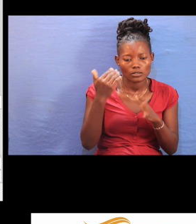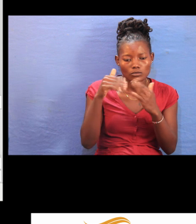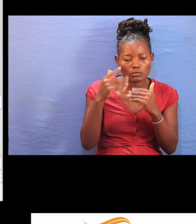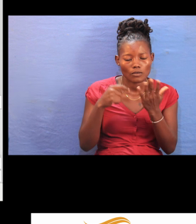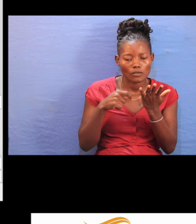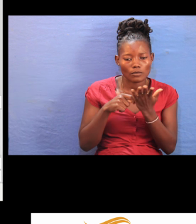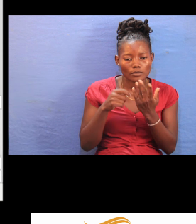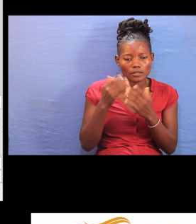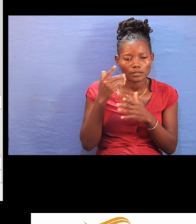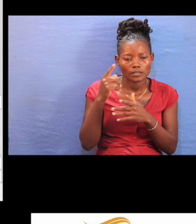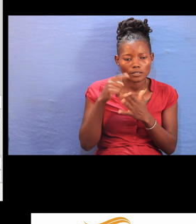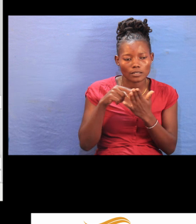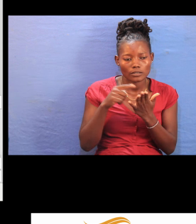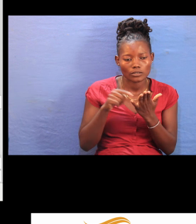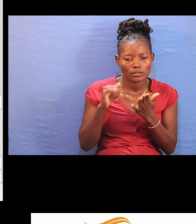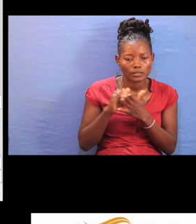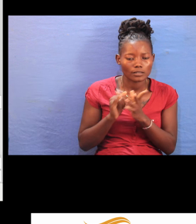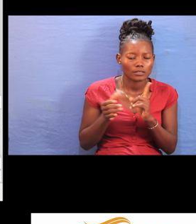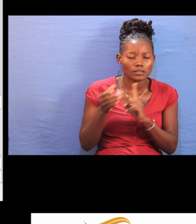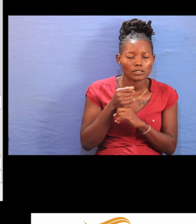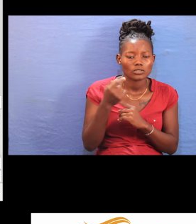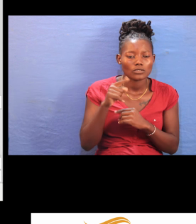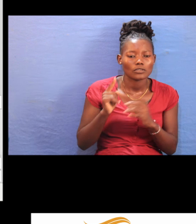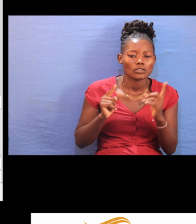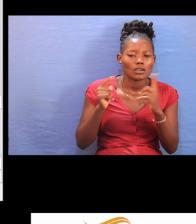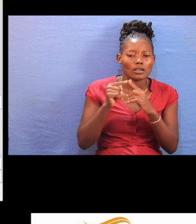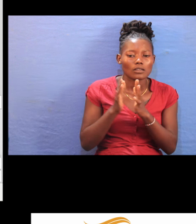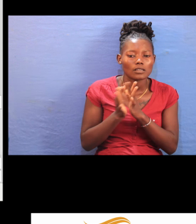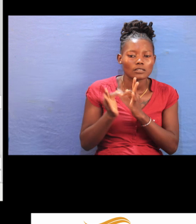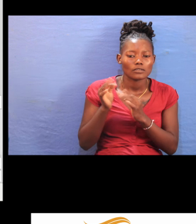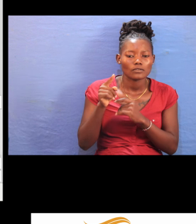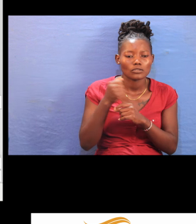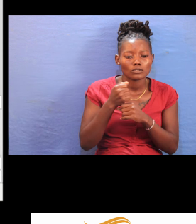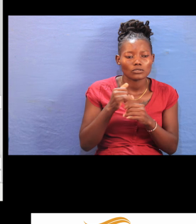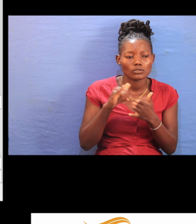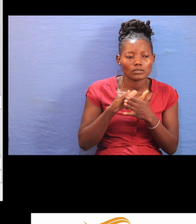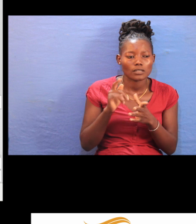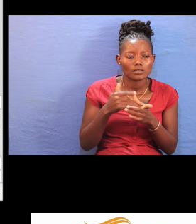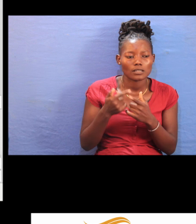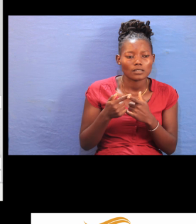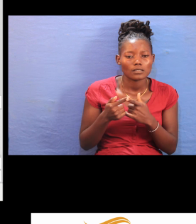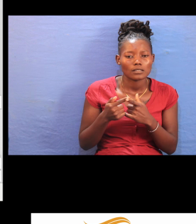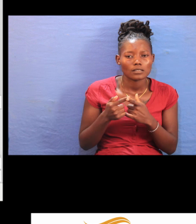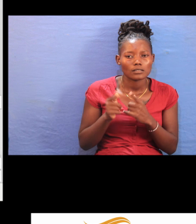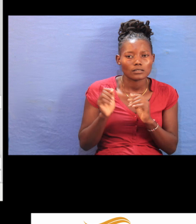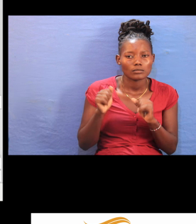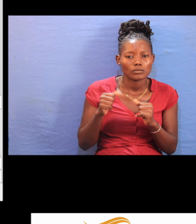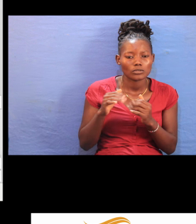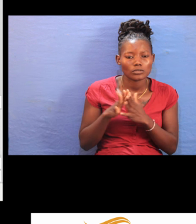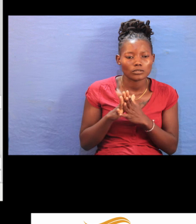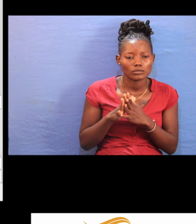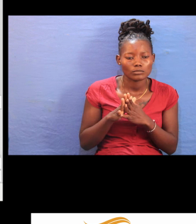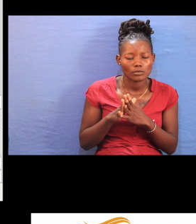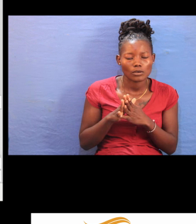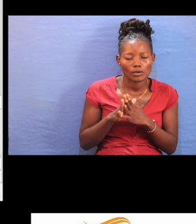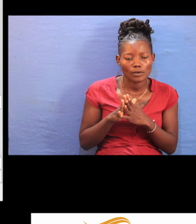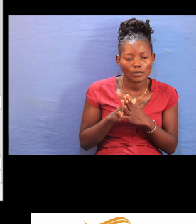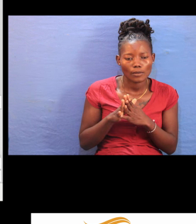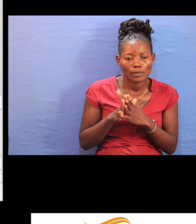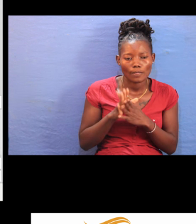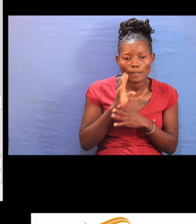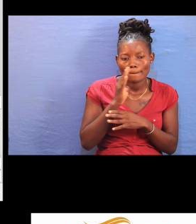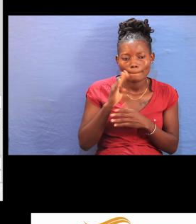correct, that's achieving a goal. And if you do that, you're going to achieve more satisfaction and overall be